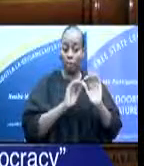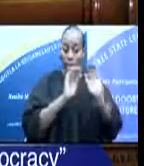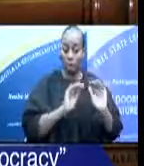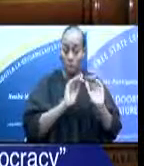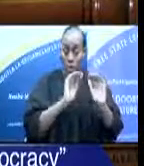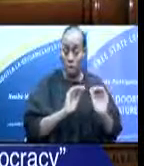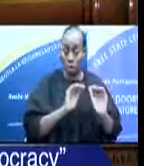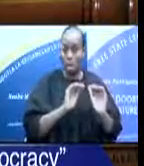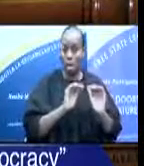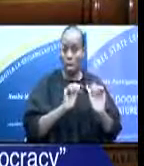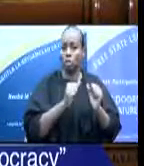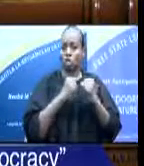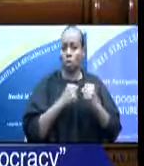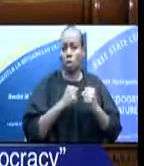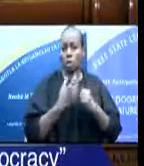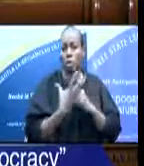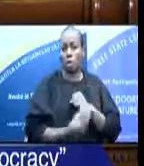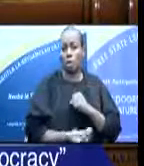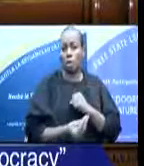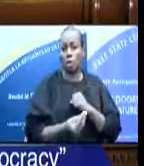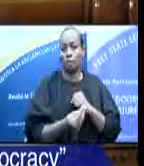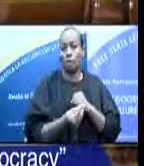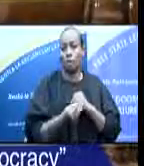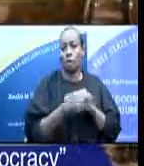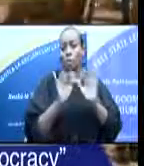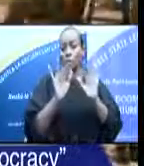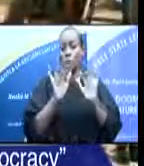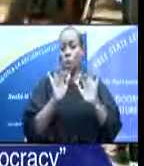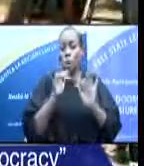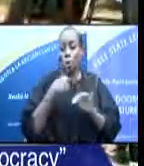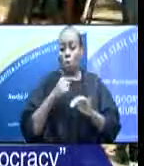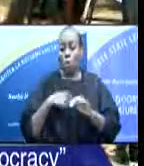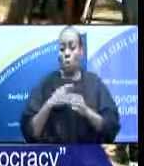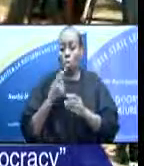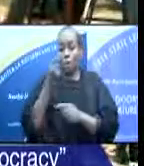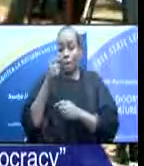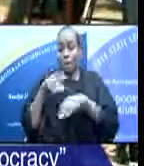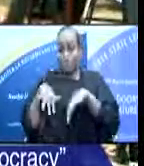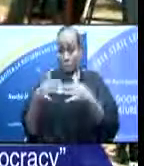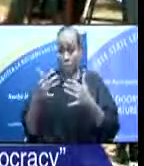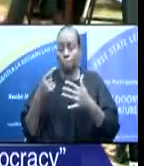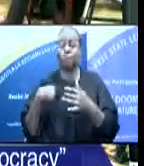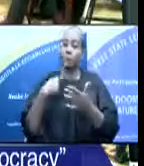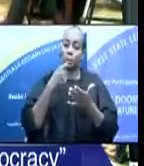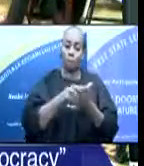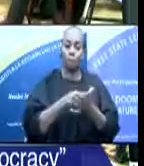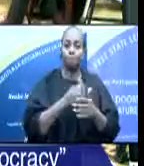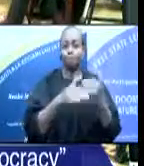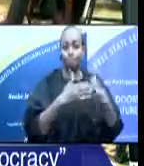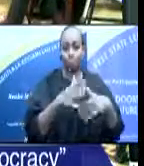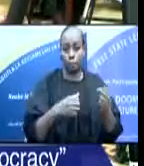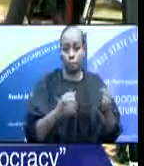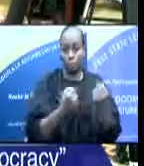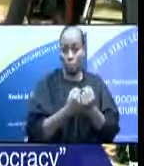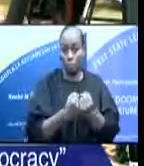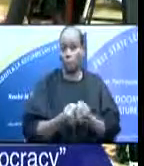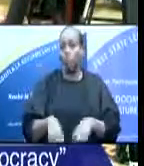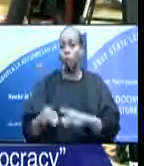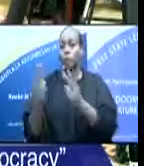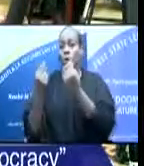in favor of those who is unable to afford it. Apart from the investment in new